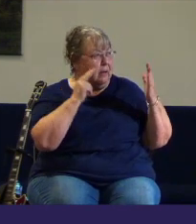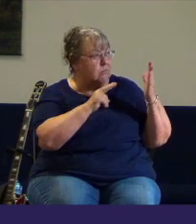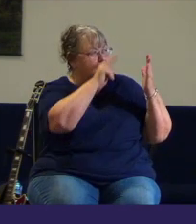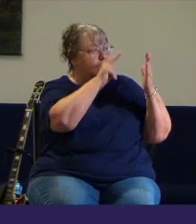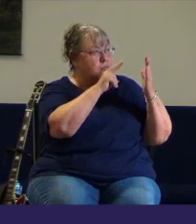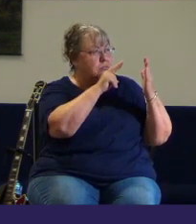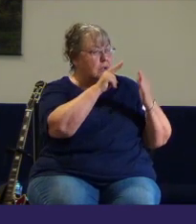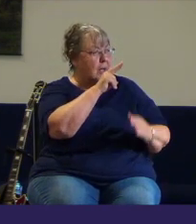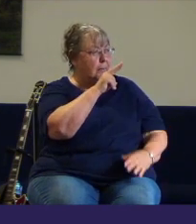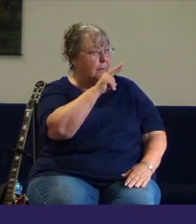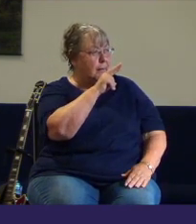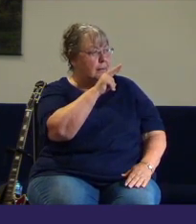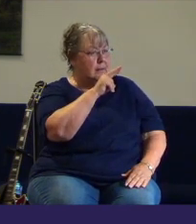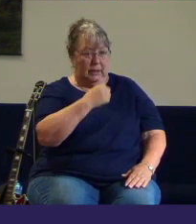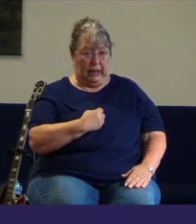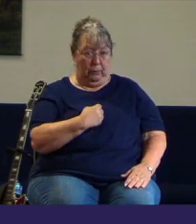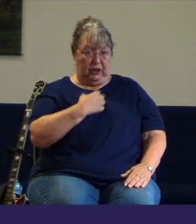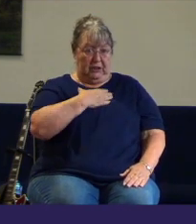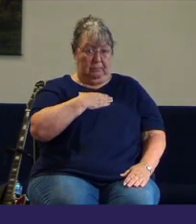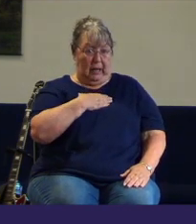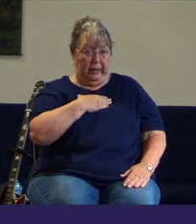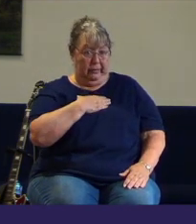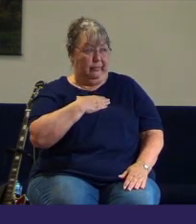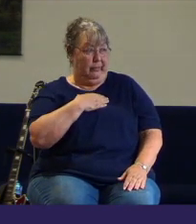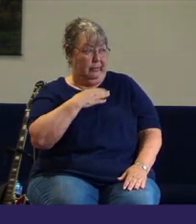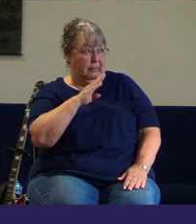ones, people that they would do anything to be like,